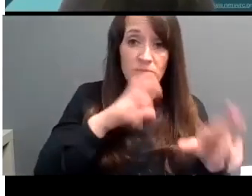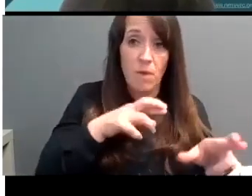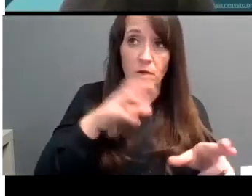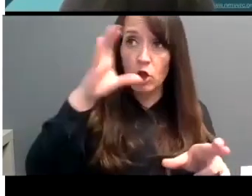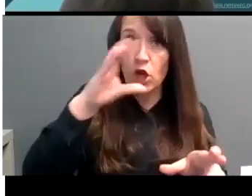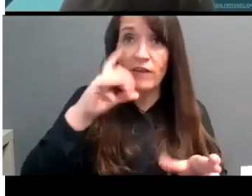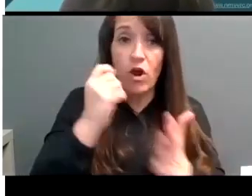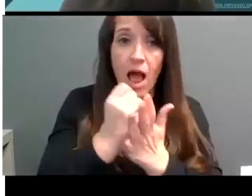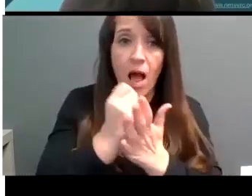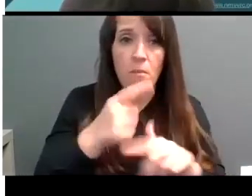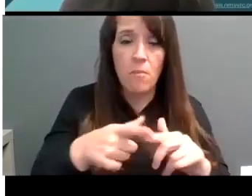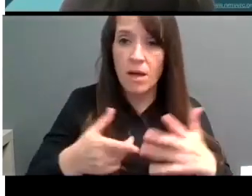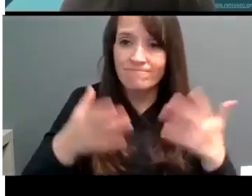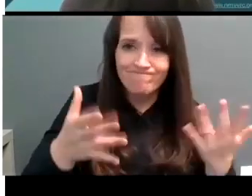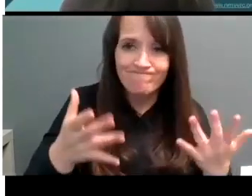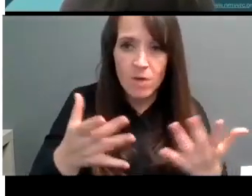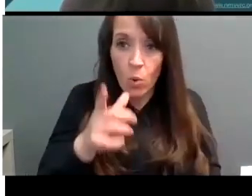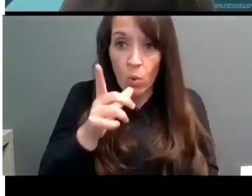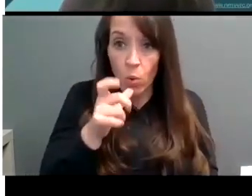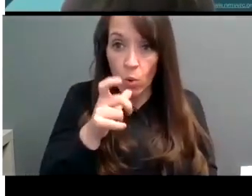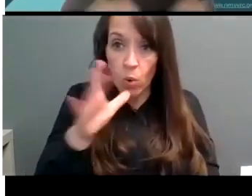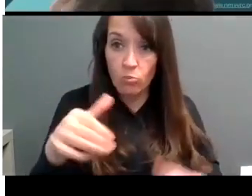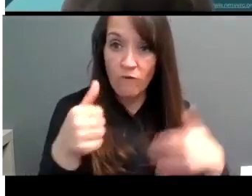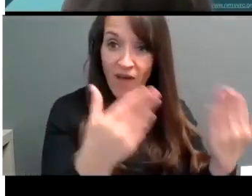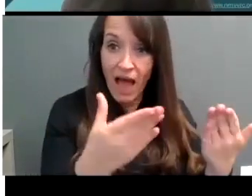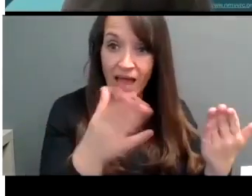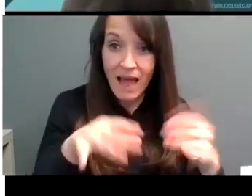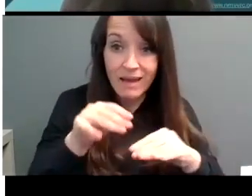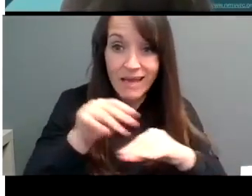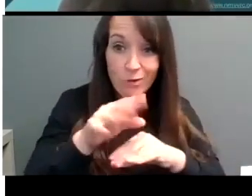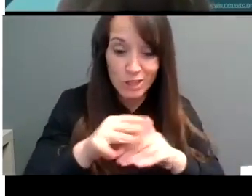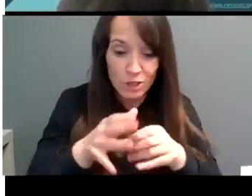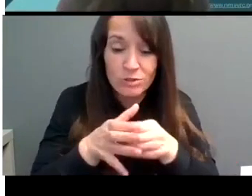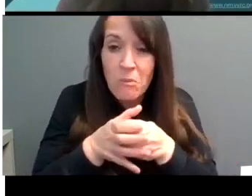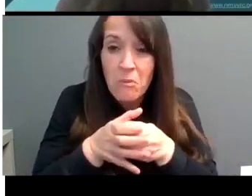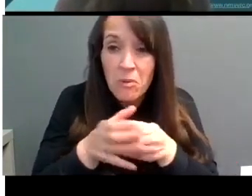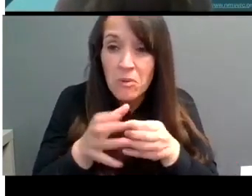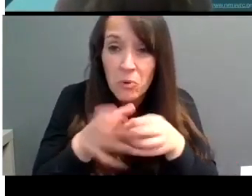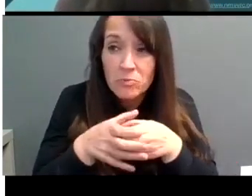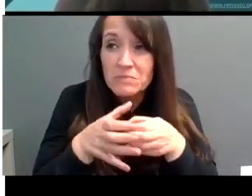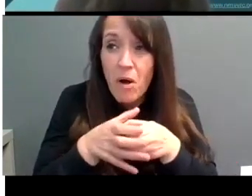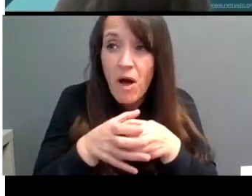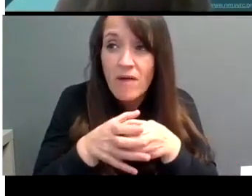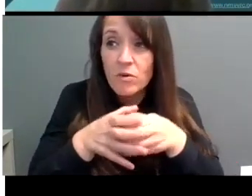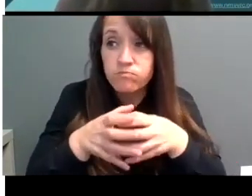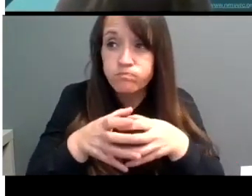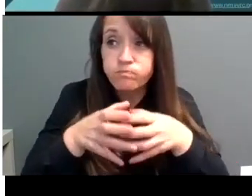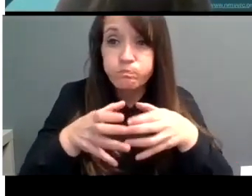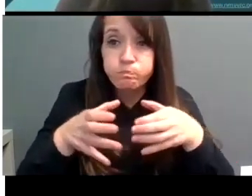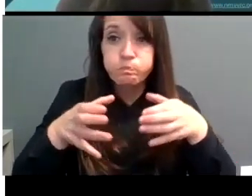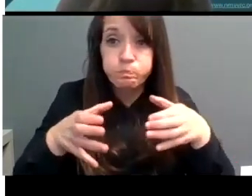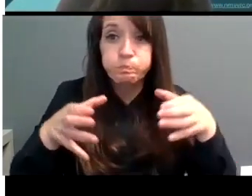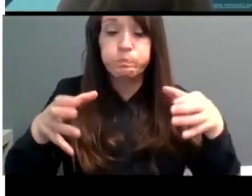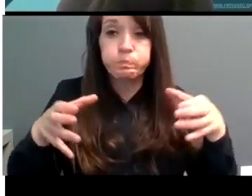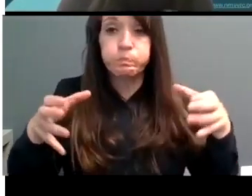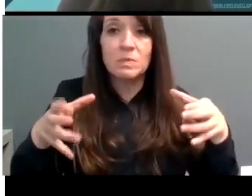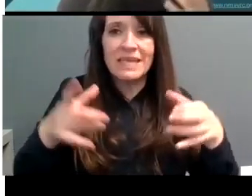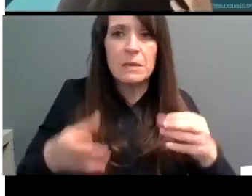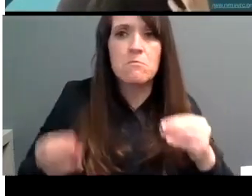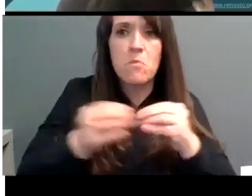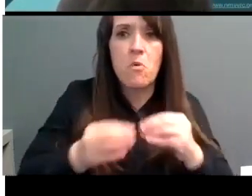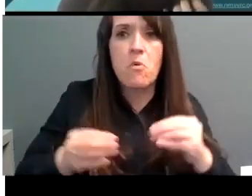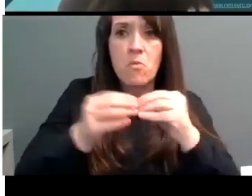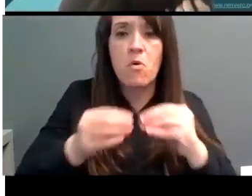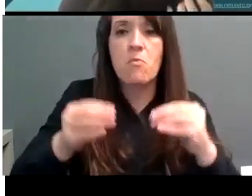this understanding of first responder culture and really build up our workforce in this area so that first responders are going to providers